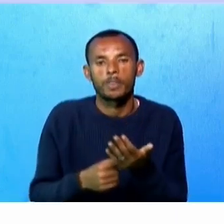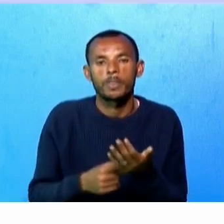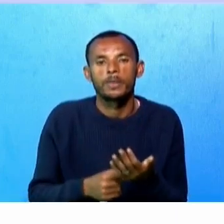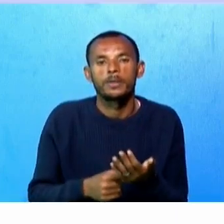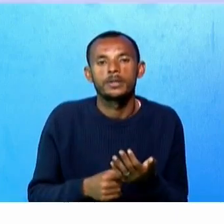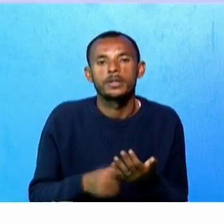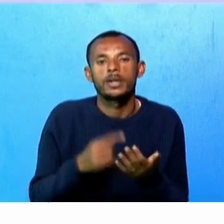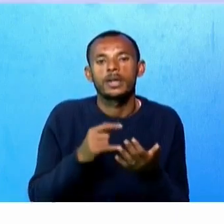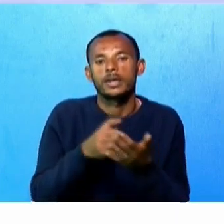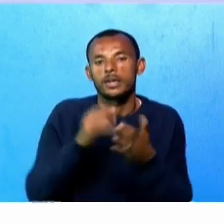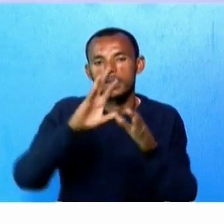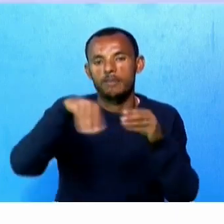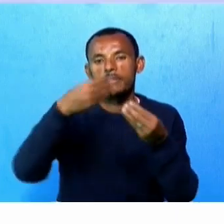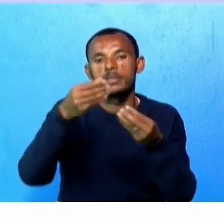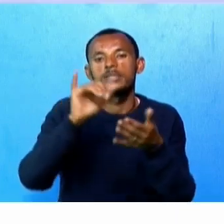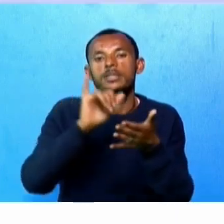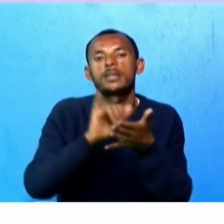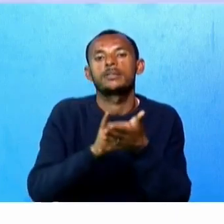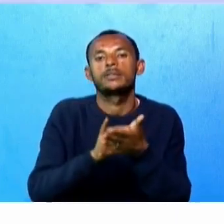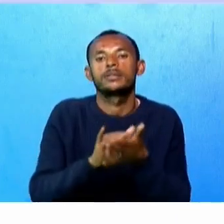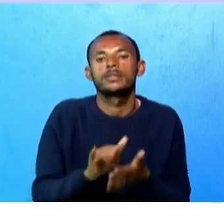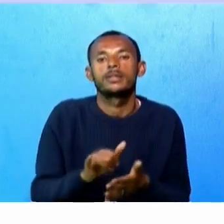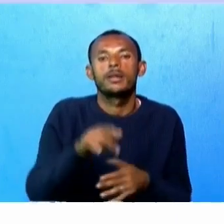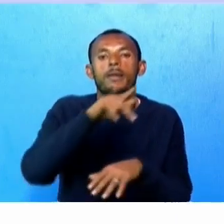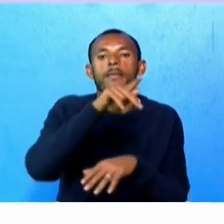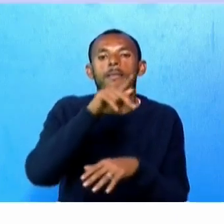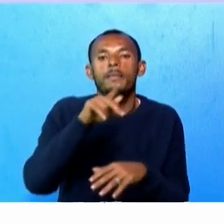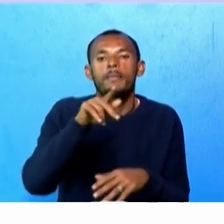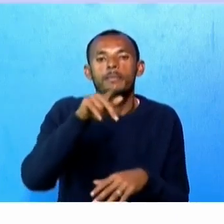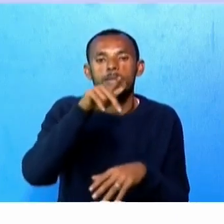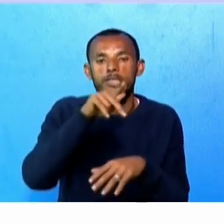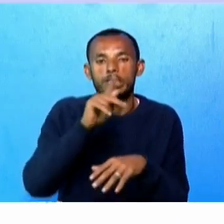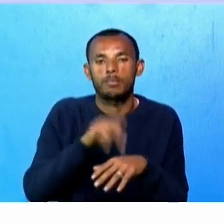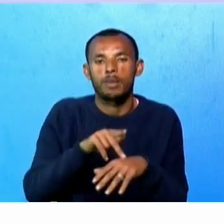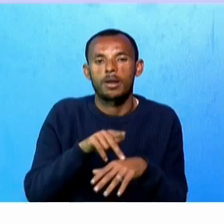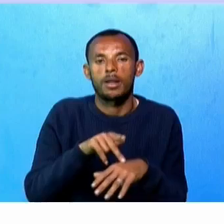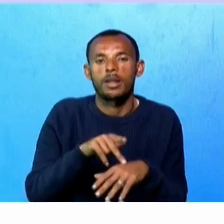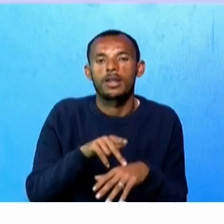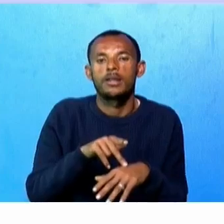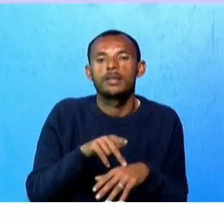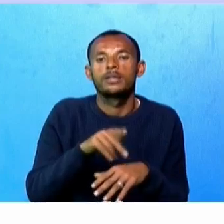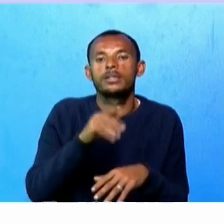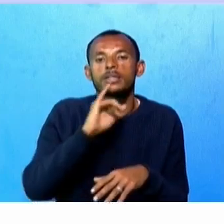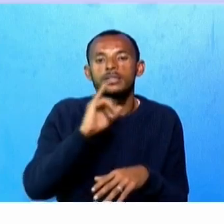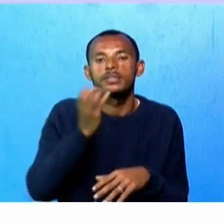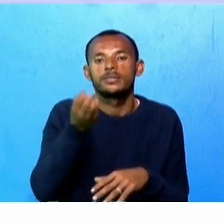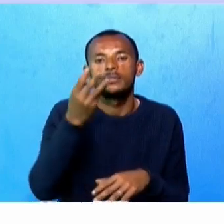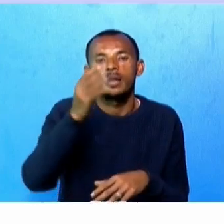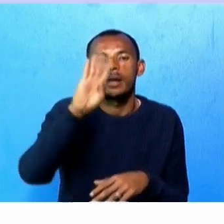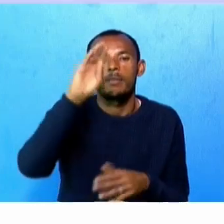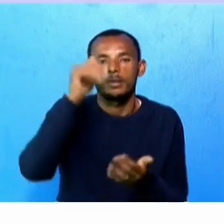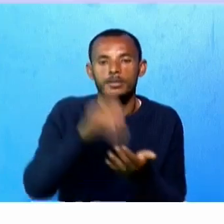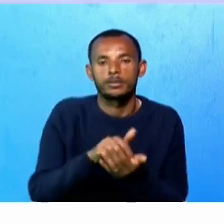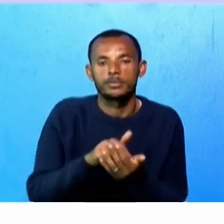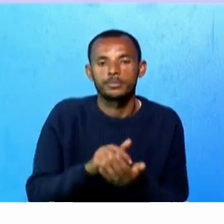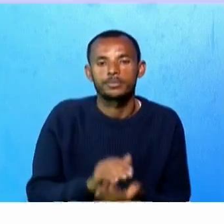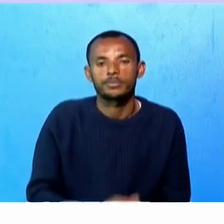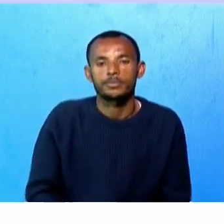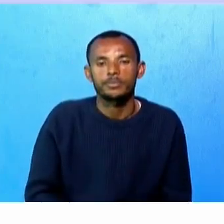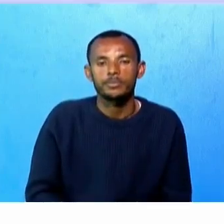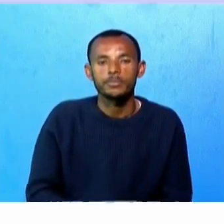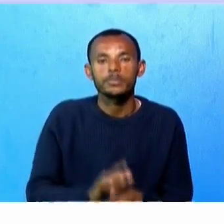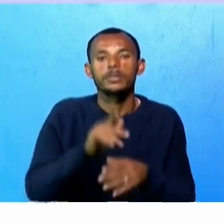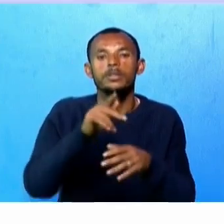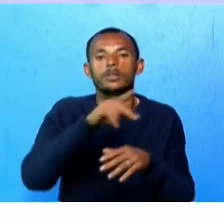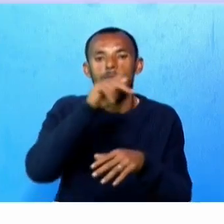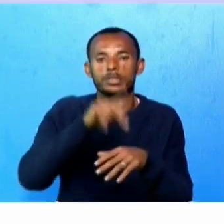that the principal is 40,000. The principal is